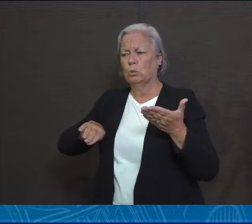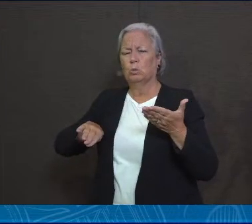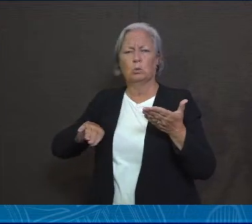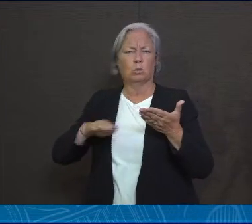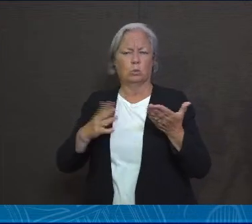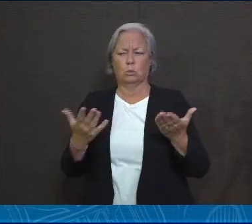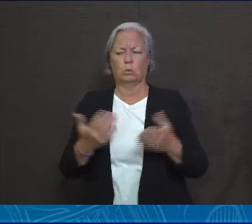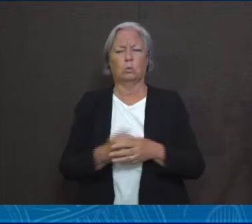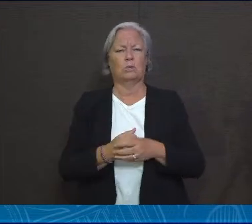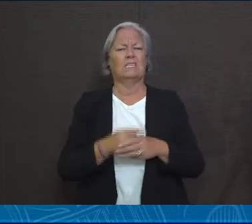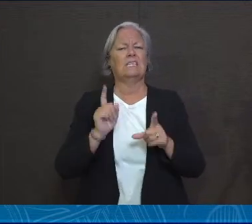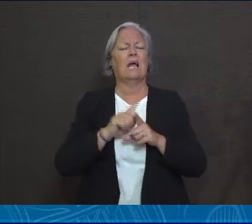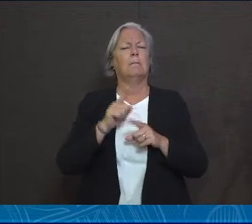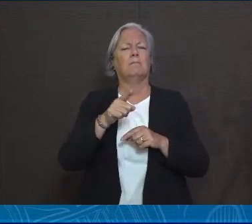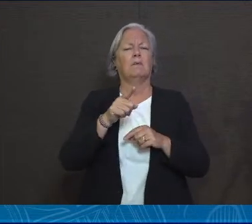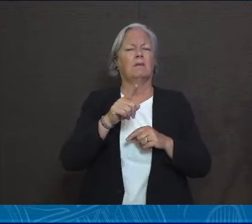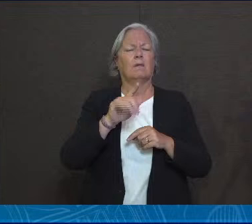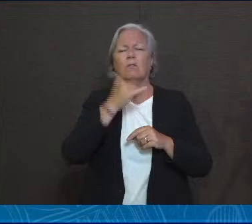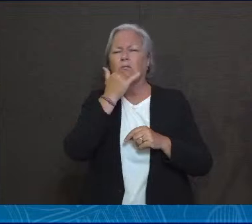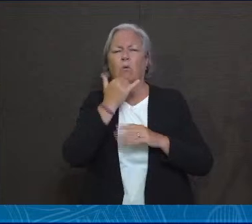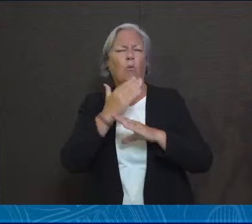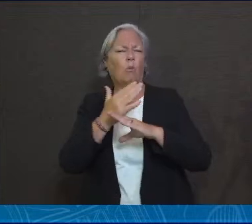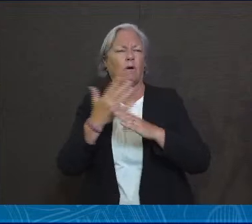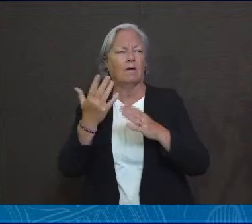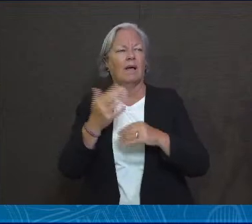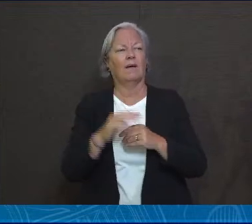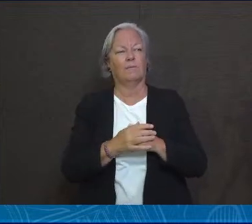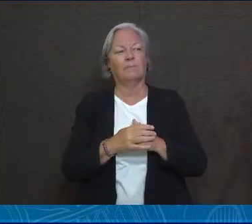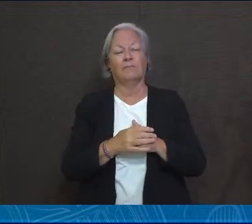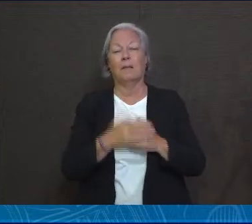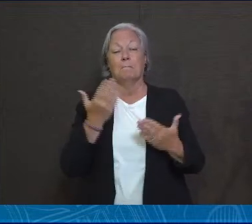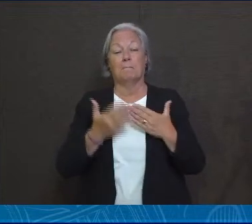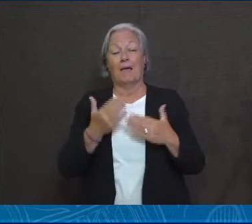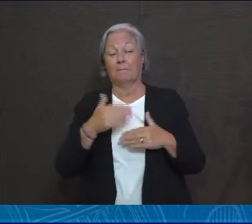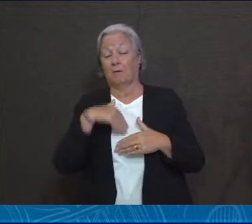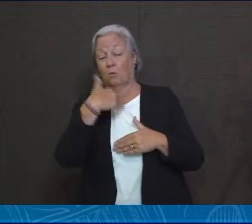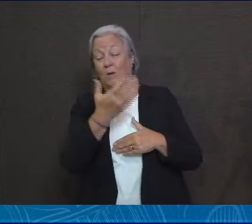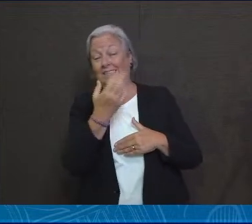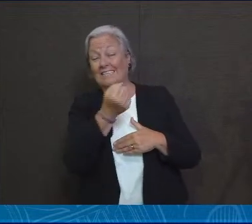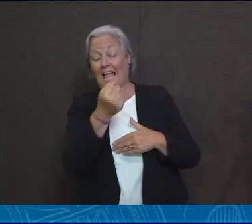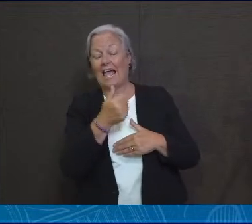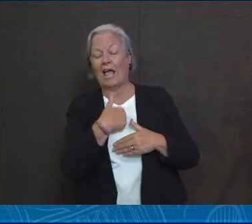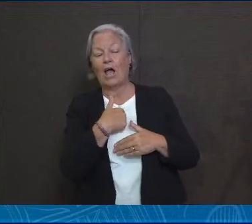John, I'll give you a longer answer on Saturday in class. For